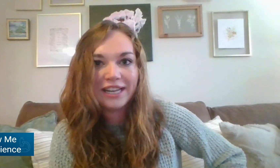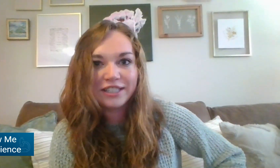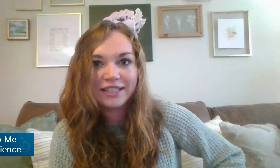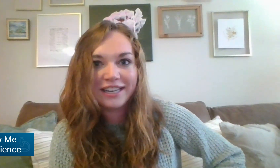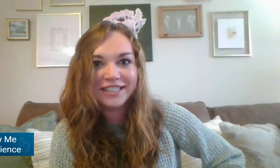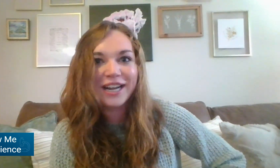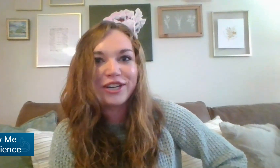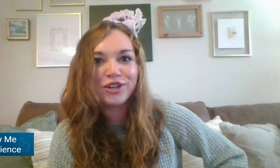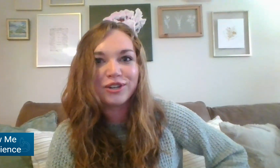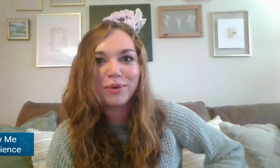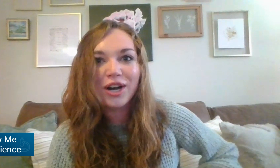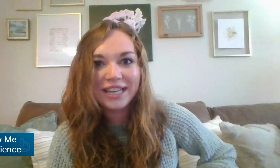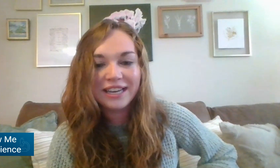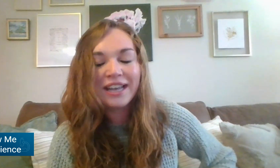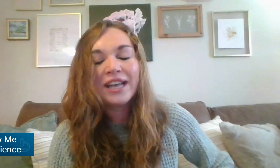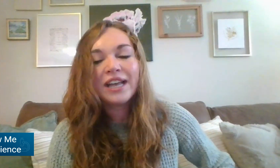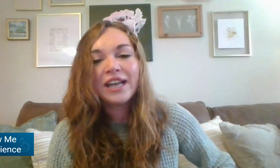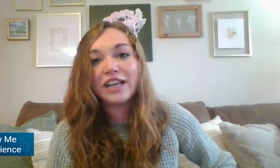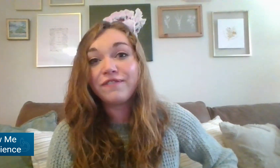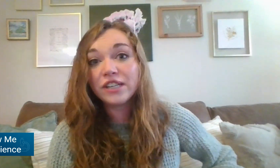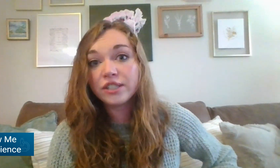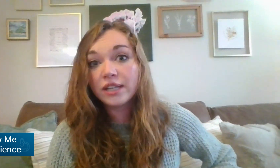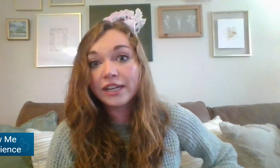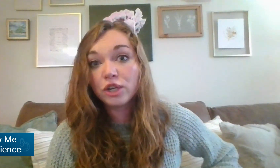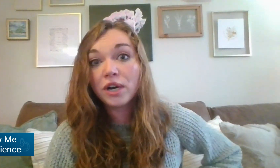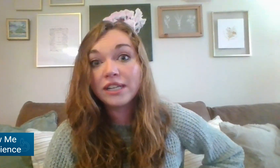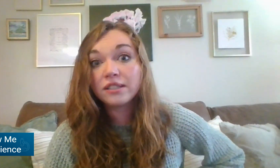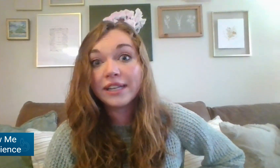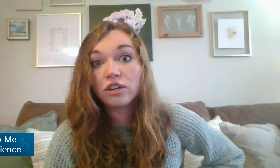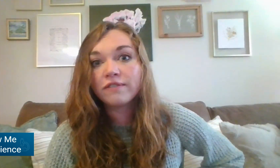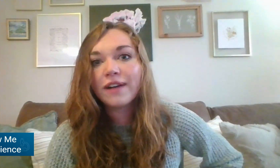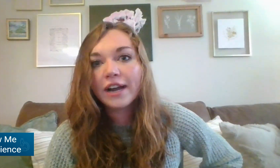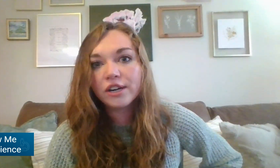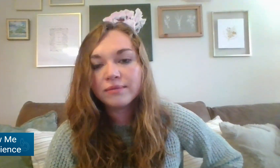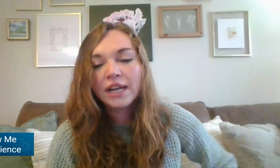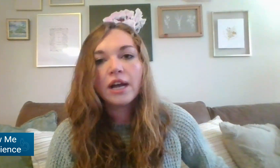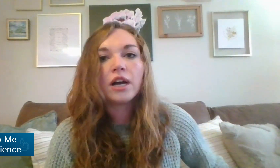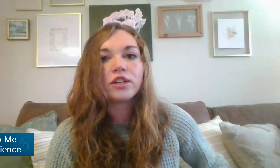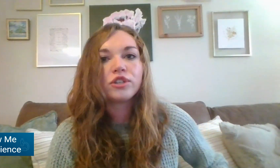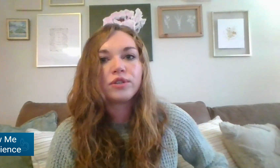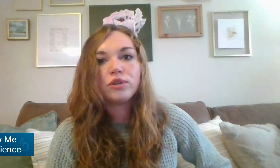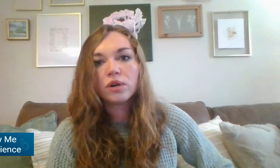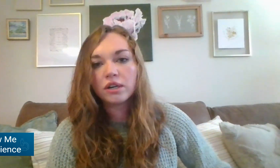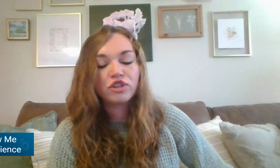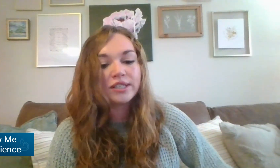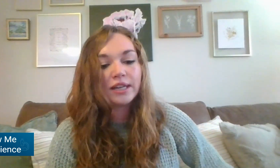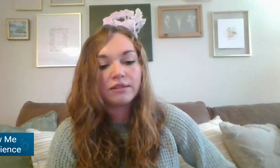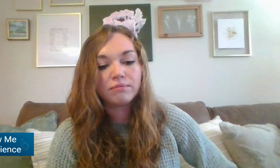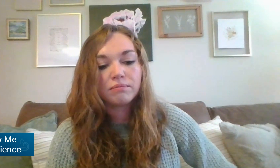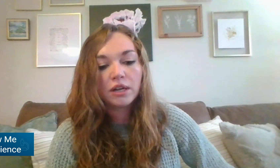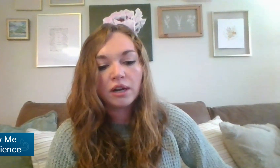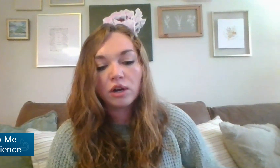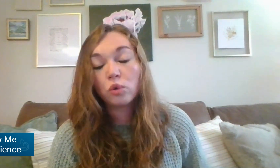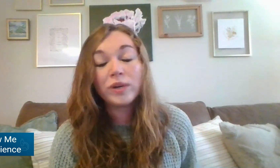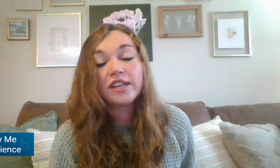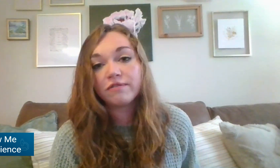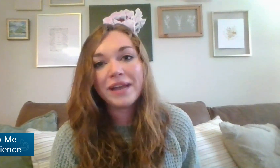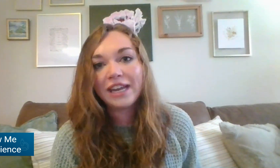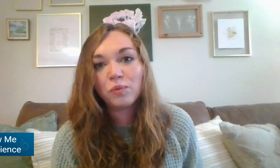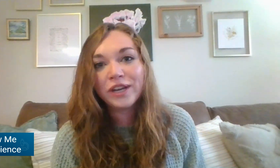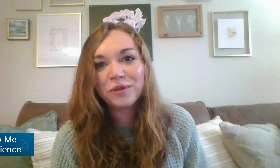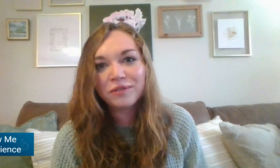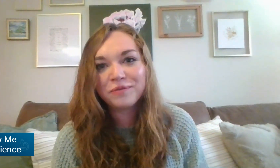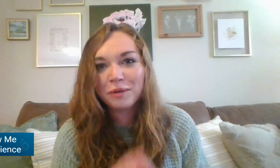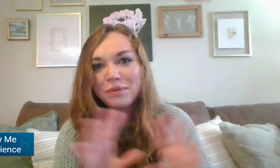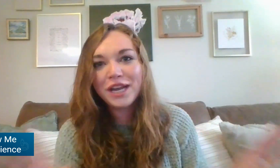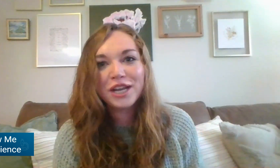medicine, when it hits inside your body, it feels like your body's lit on fire. So you are just in a week of